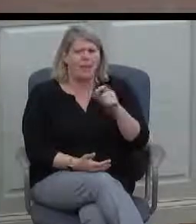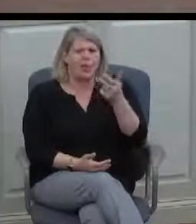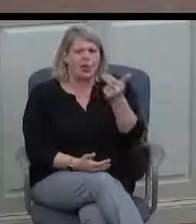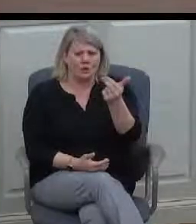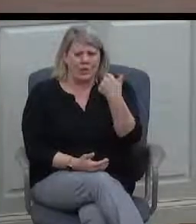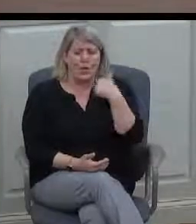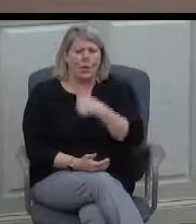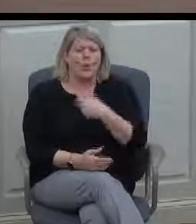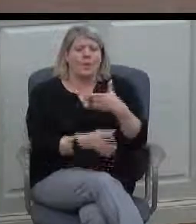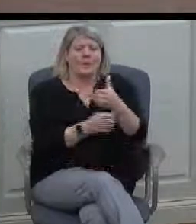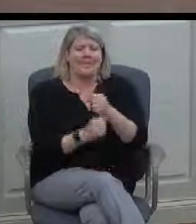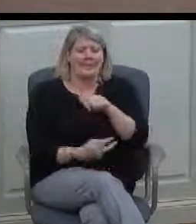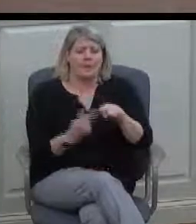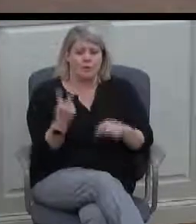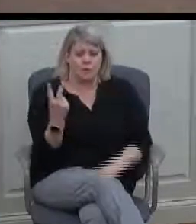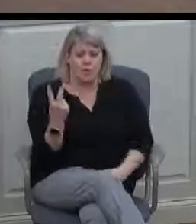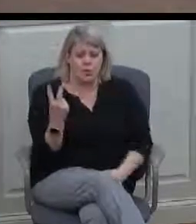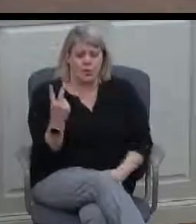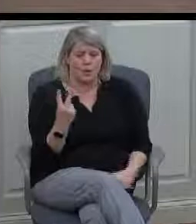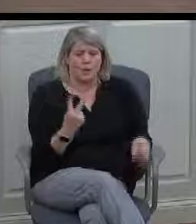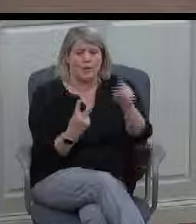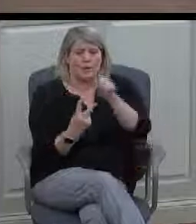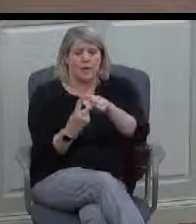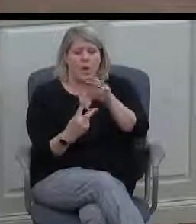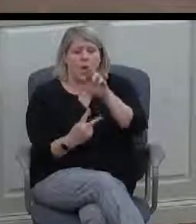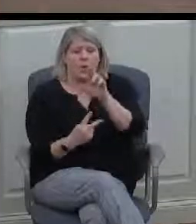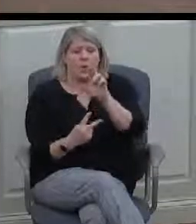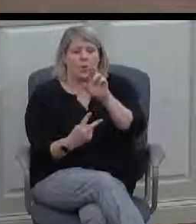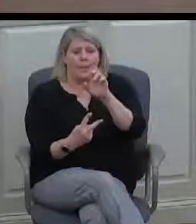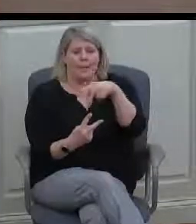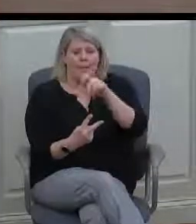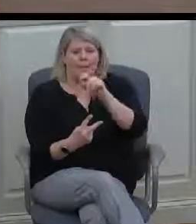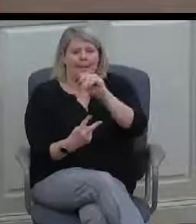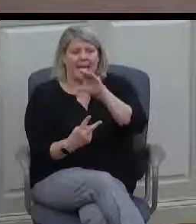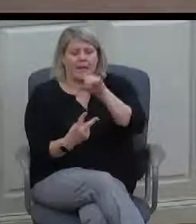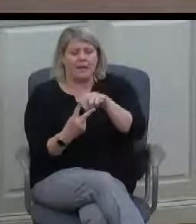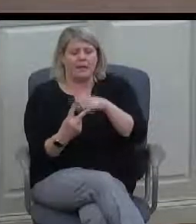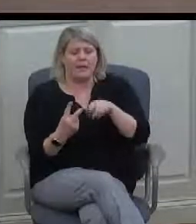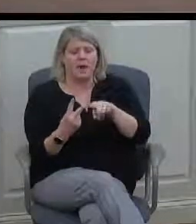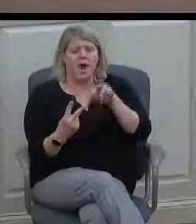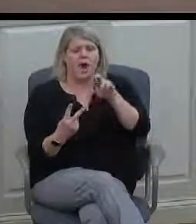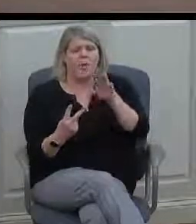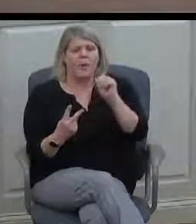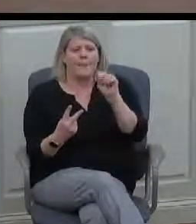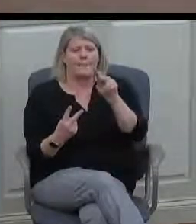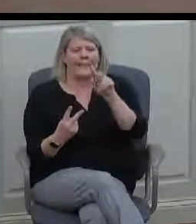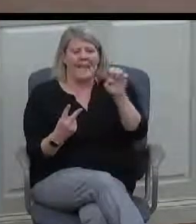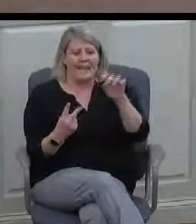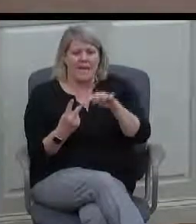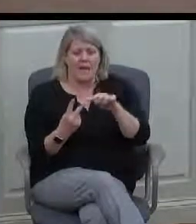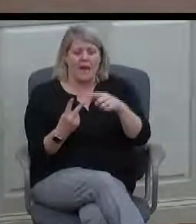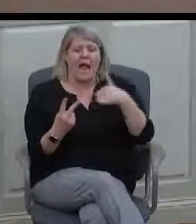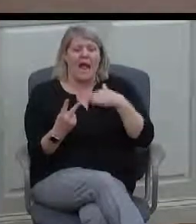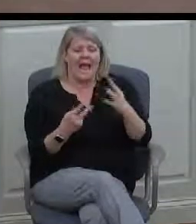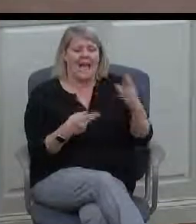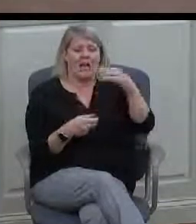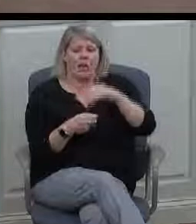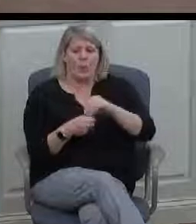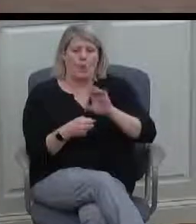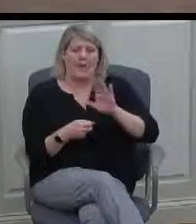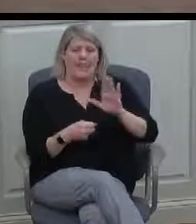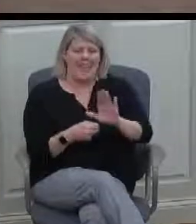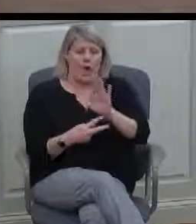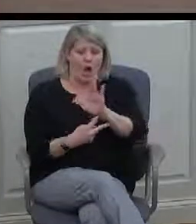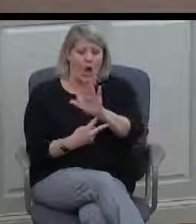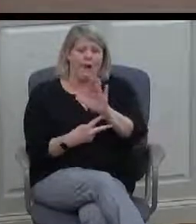We received two proposals, one from Republic and one from Rumpke. I've included their bid forms